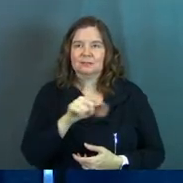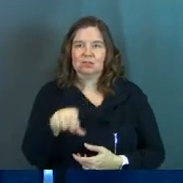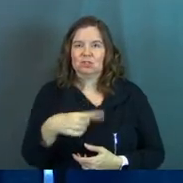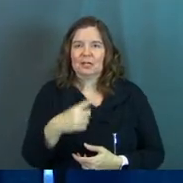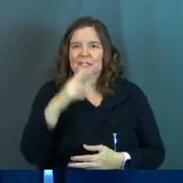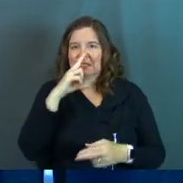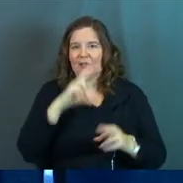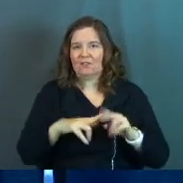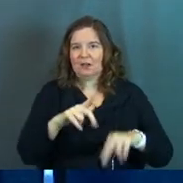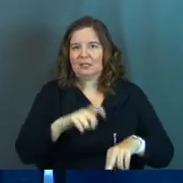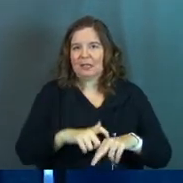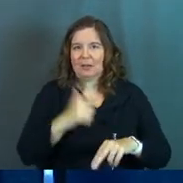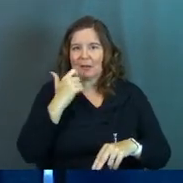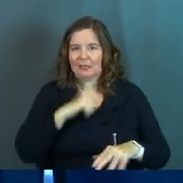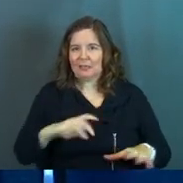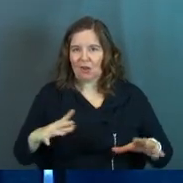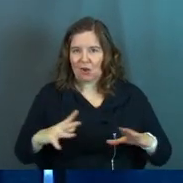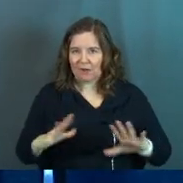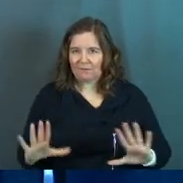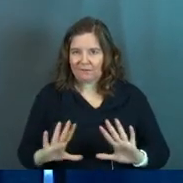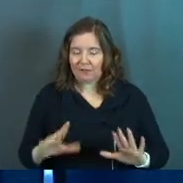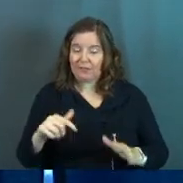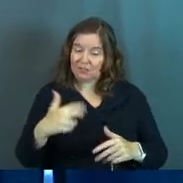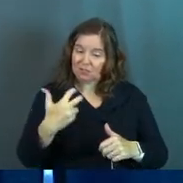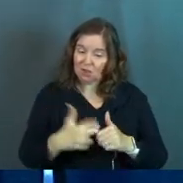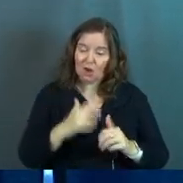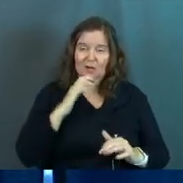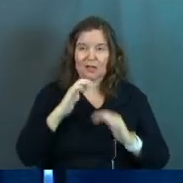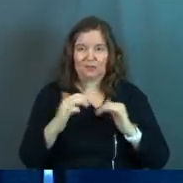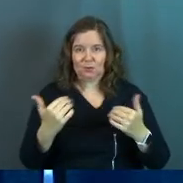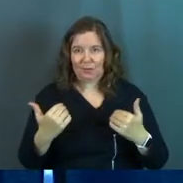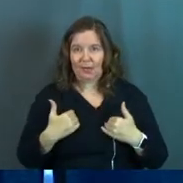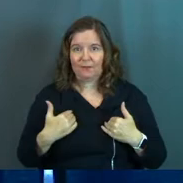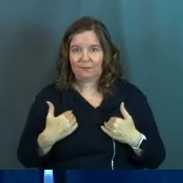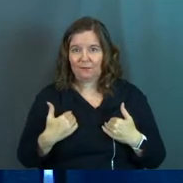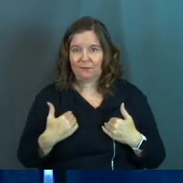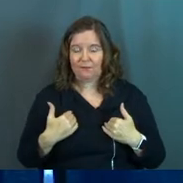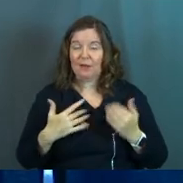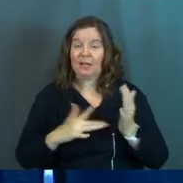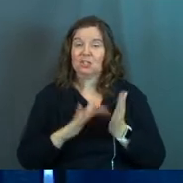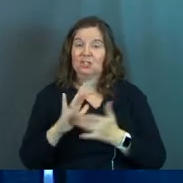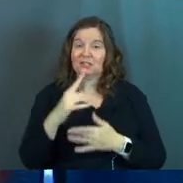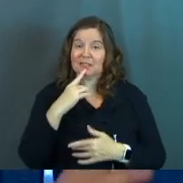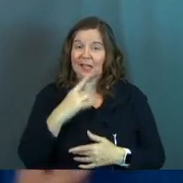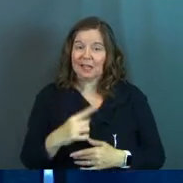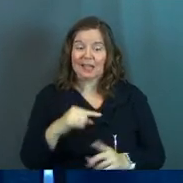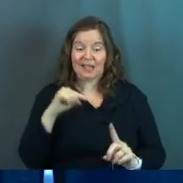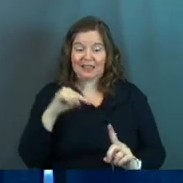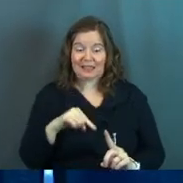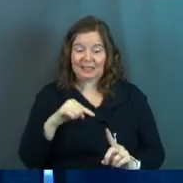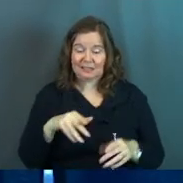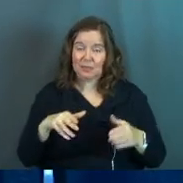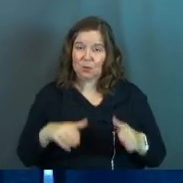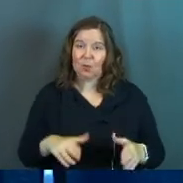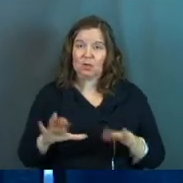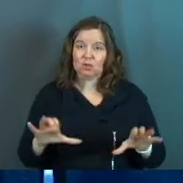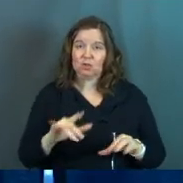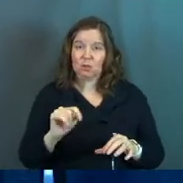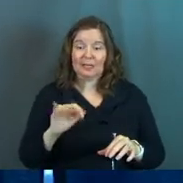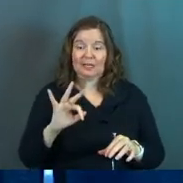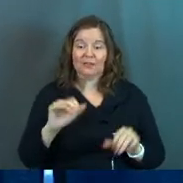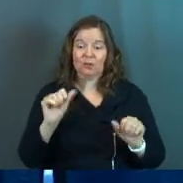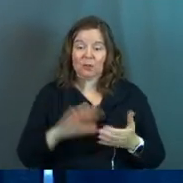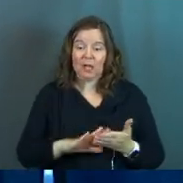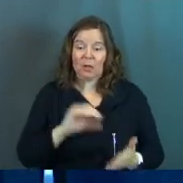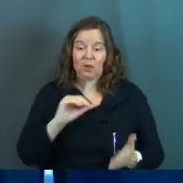This isn't just a fun time on a day off. This is a hard conversation to have. And Jesus is saying, this is the way to do it. And if